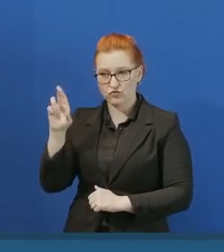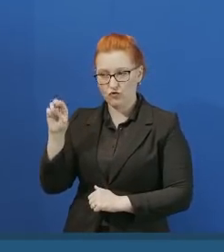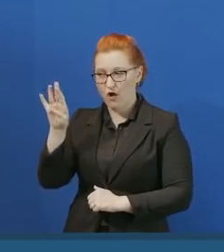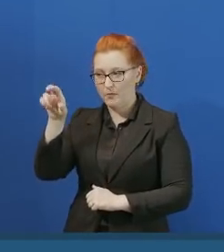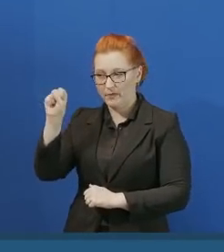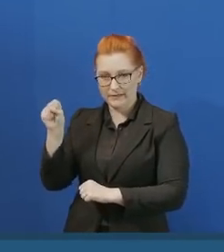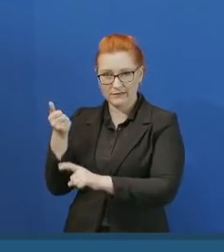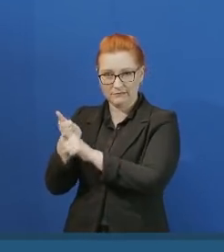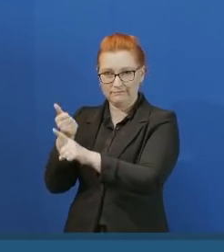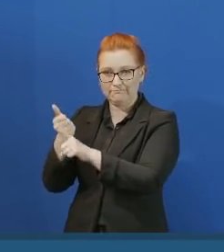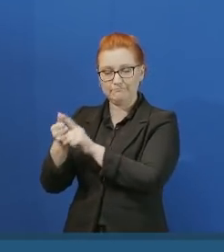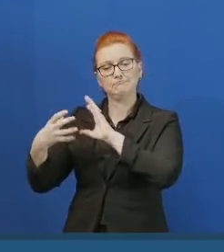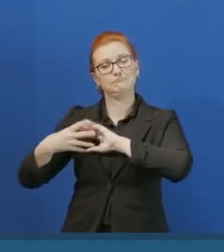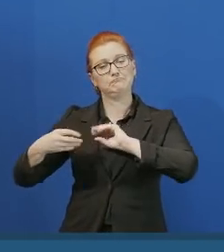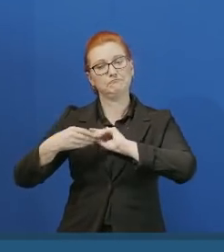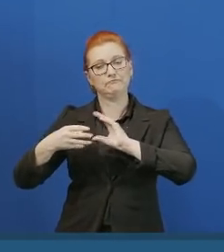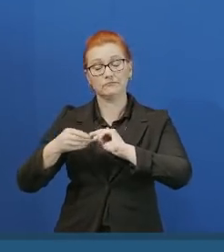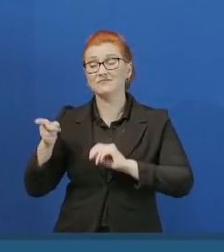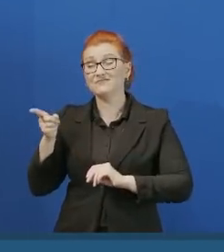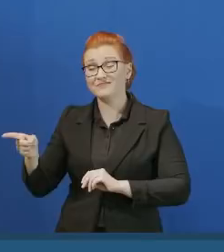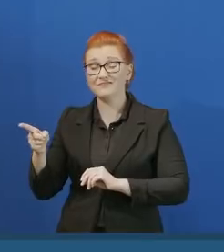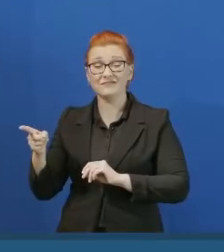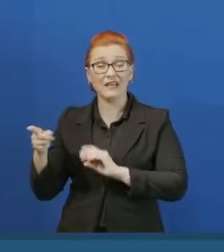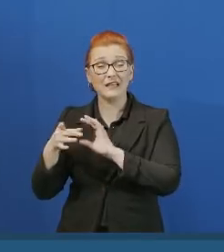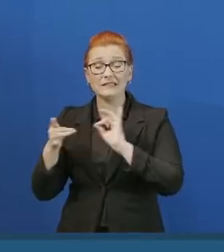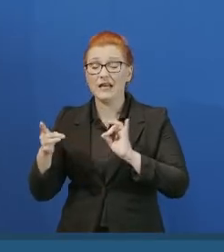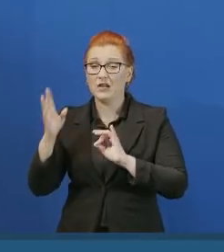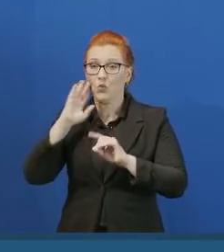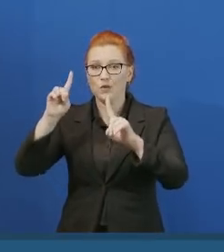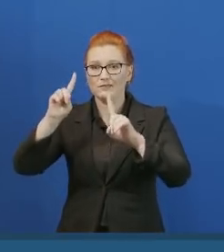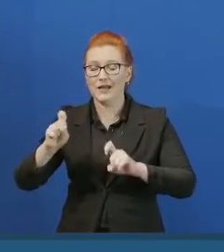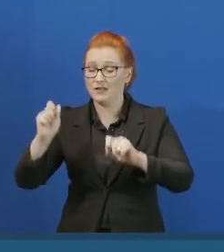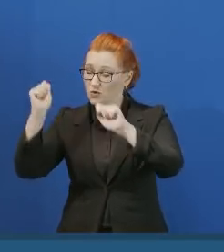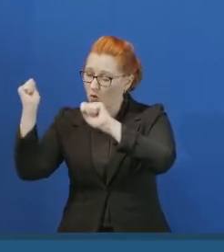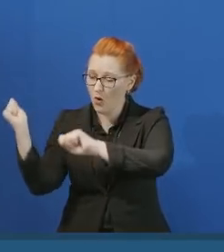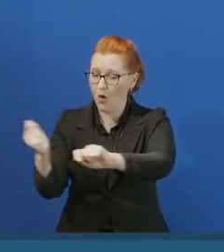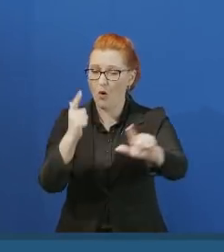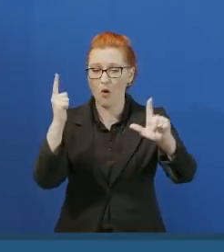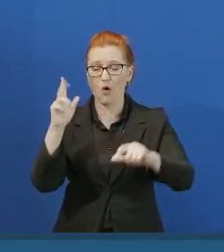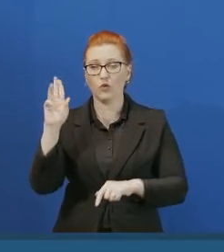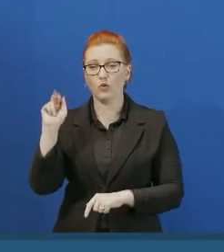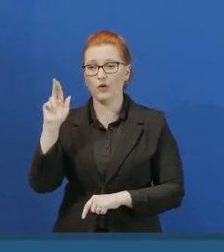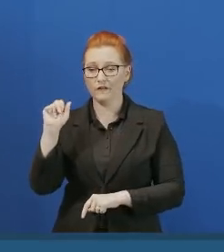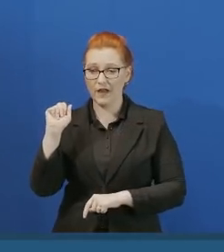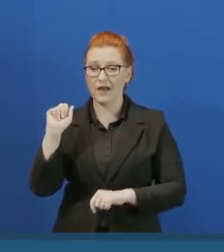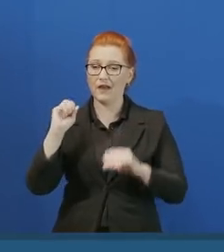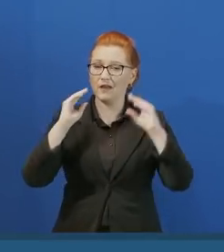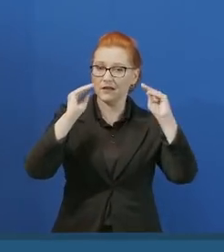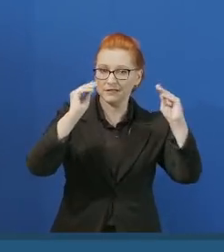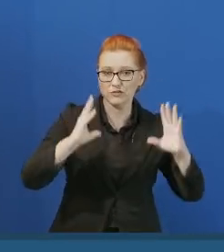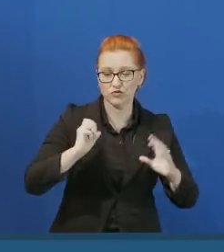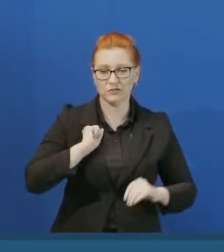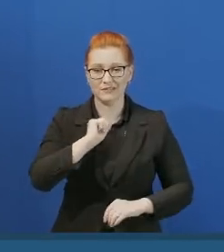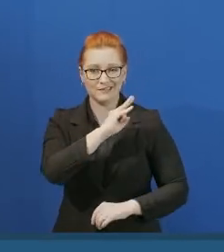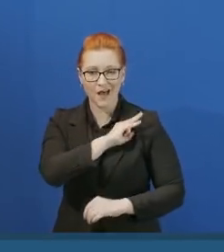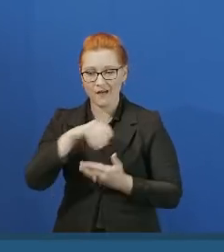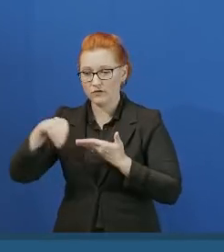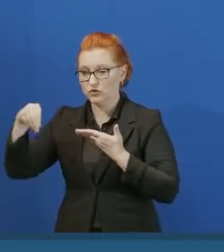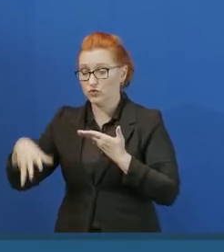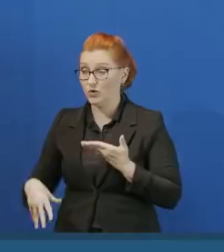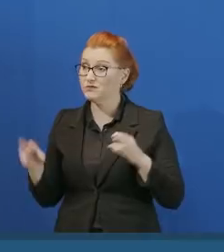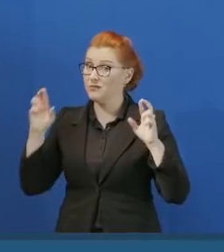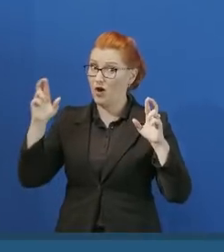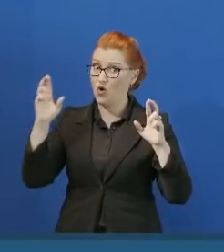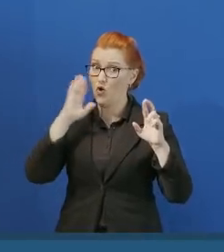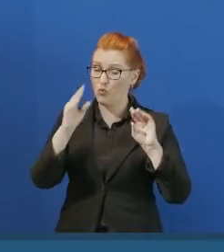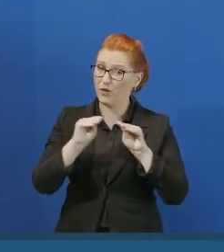Arizona faculty and students. I'd love to see that extended to all of our college students throughout Arizona,